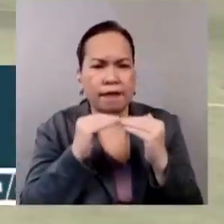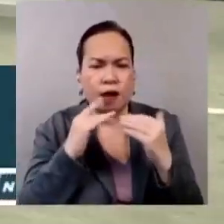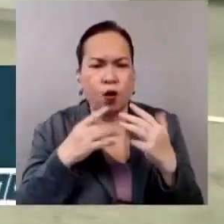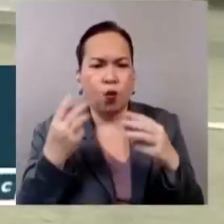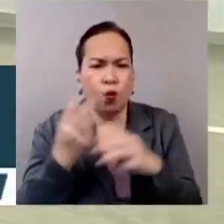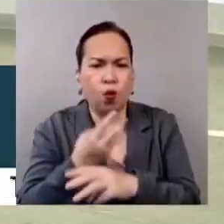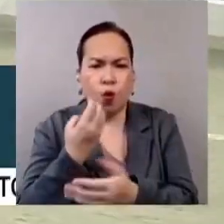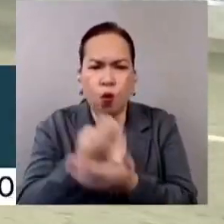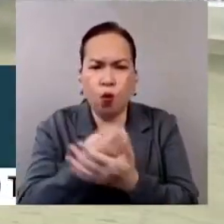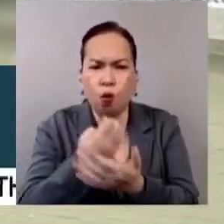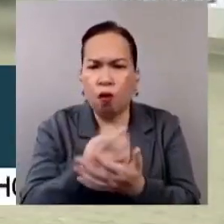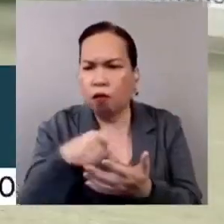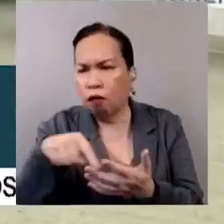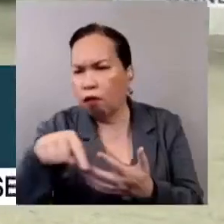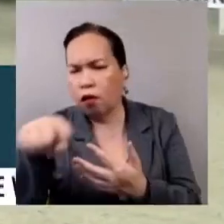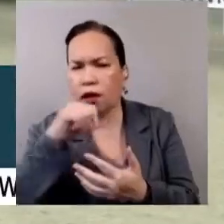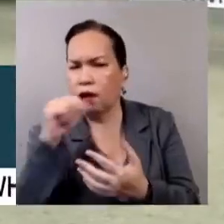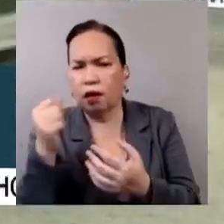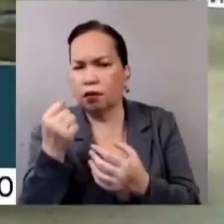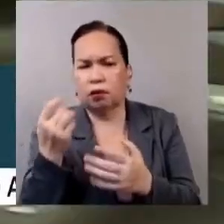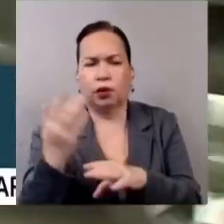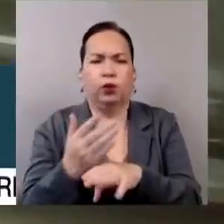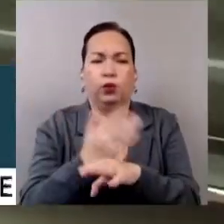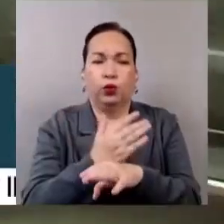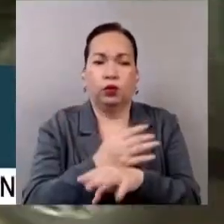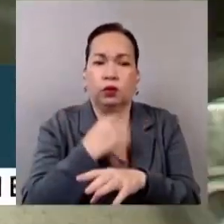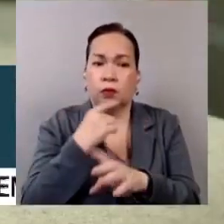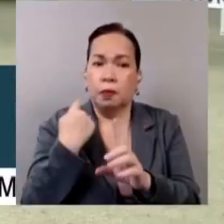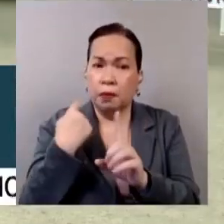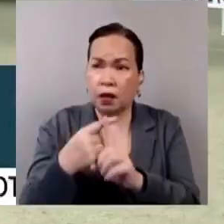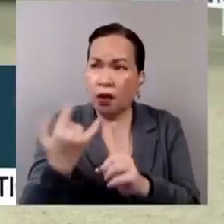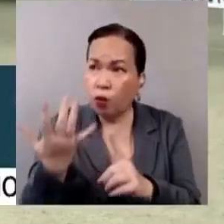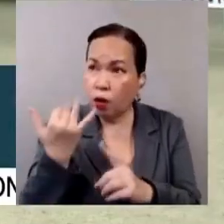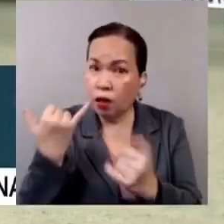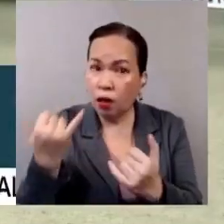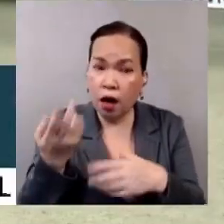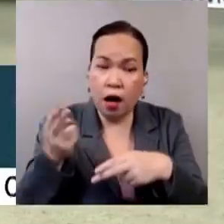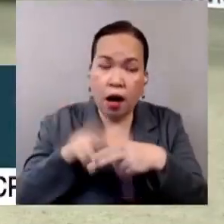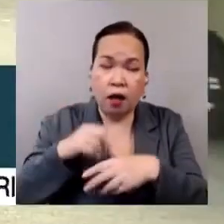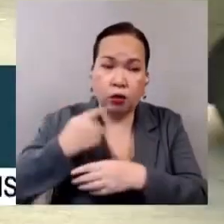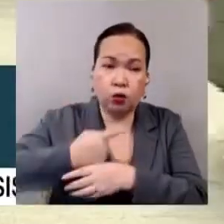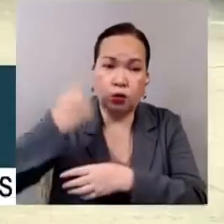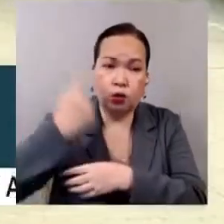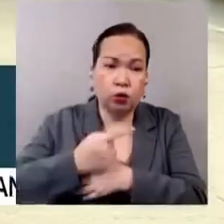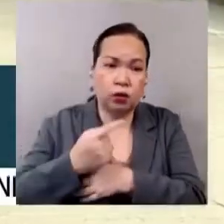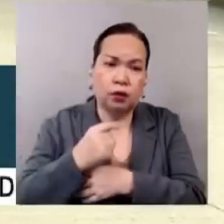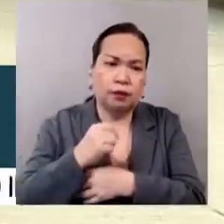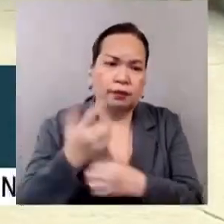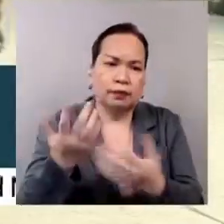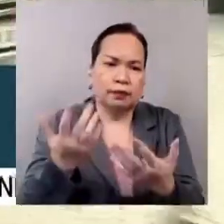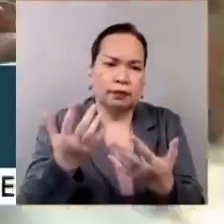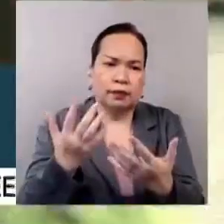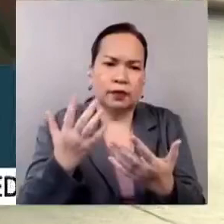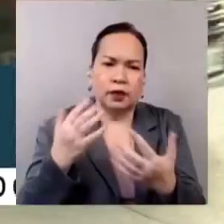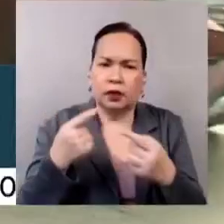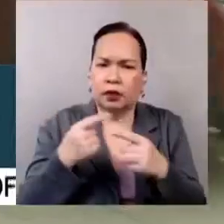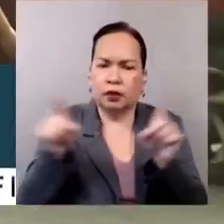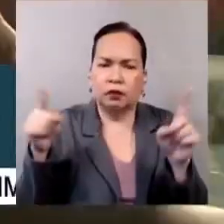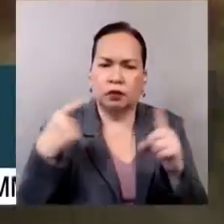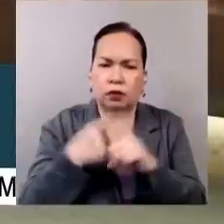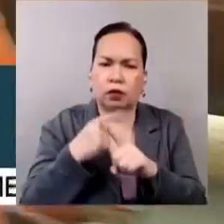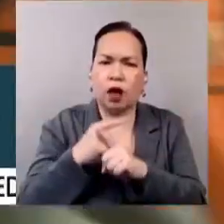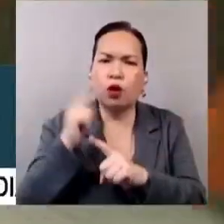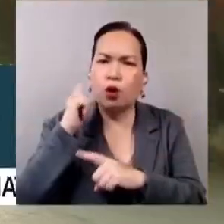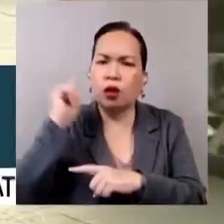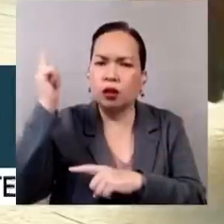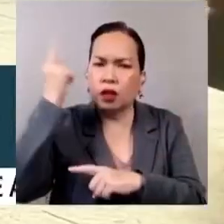the roadway. They also lament the timing of the toll hike, which is said to be unsuitable to the government's directives of reducing logistics